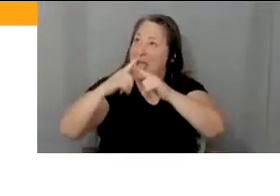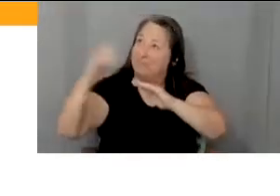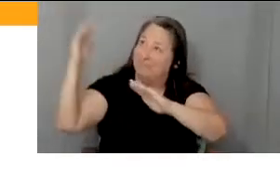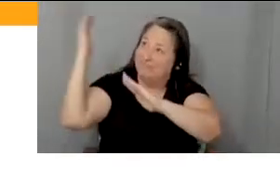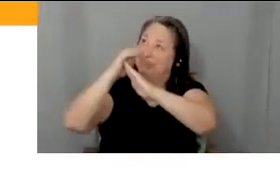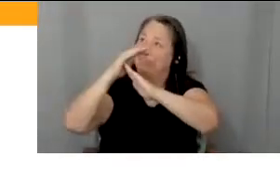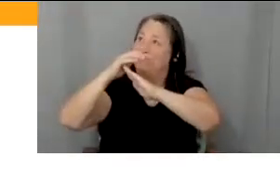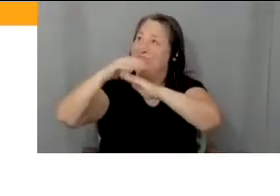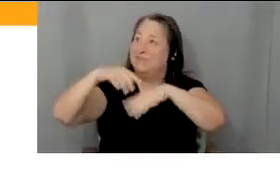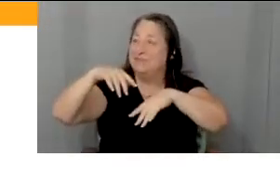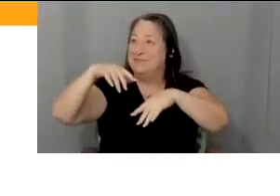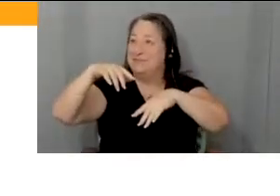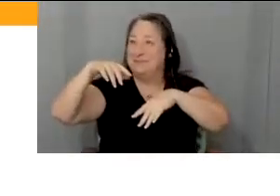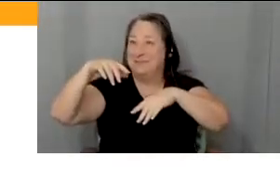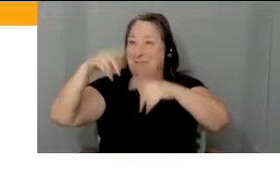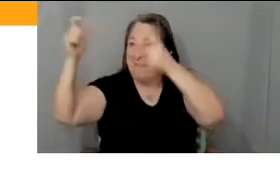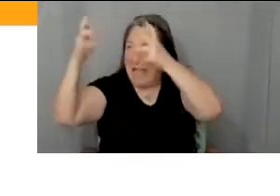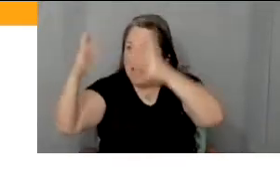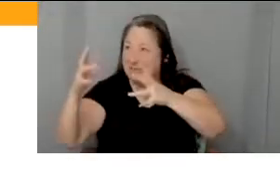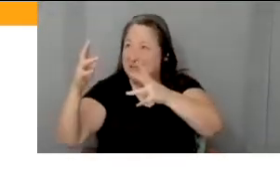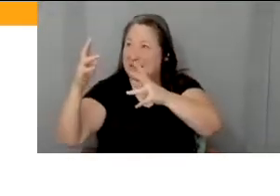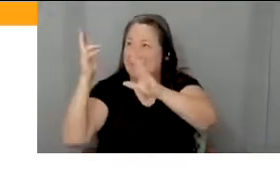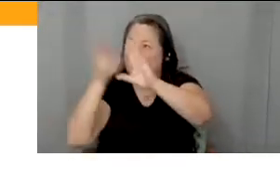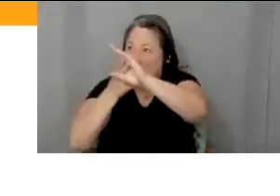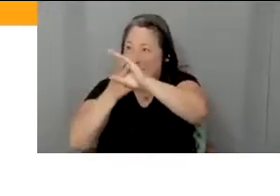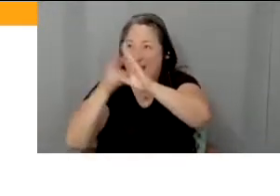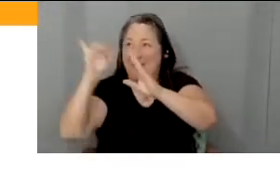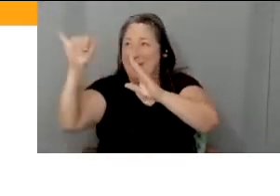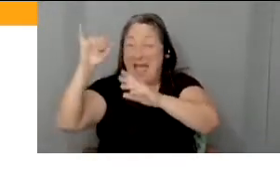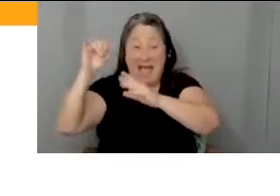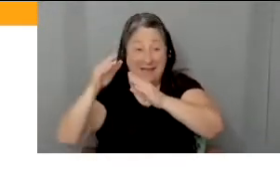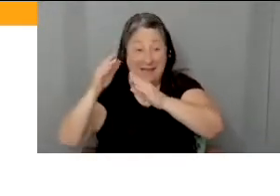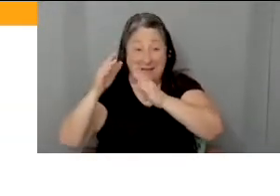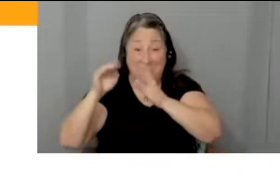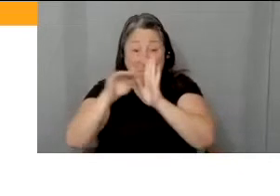which we can look at our own careers, next slide, please,